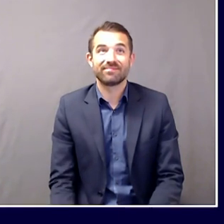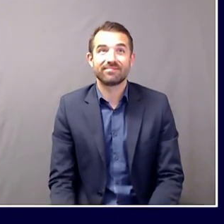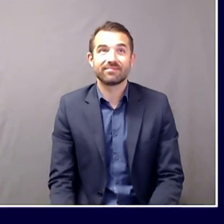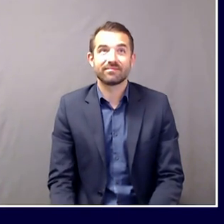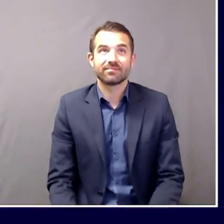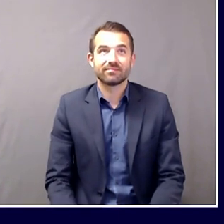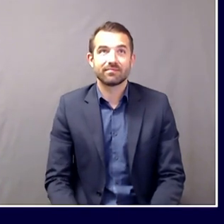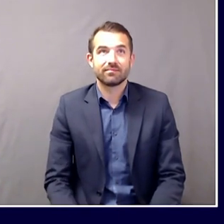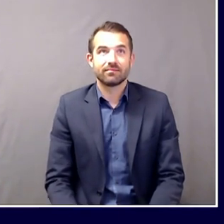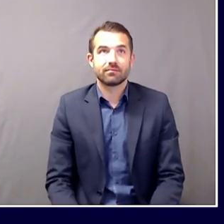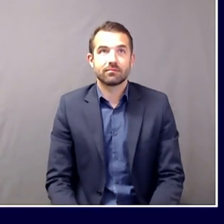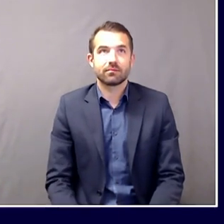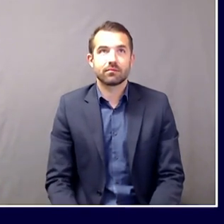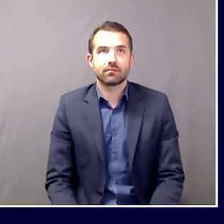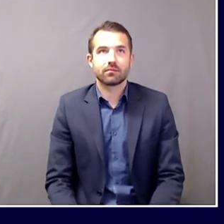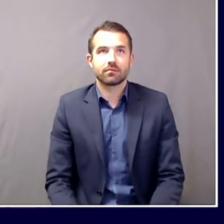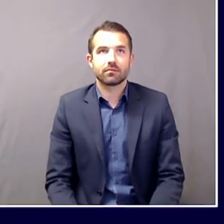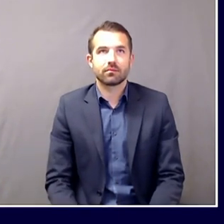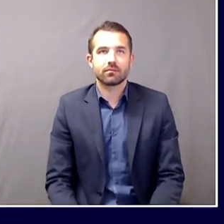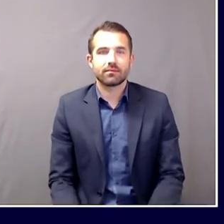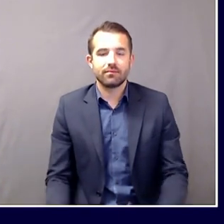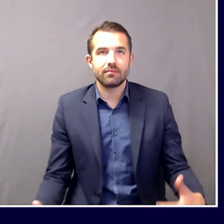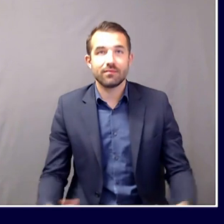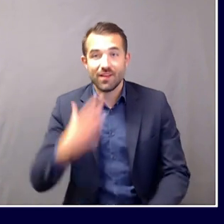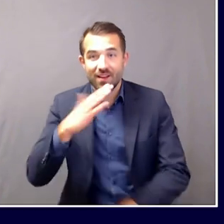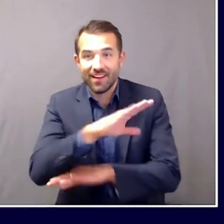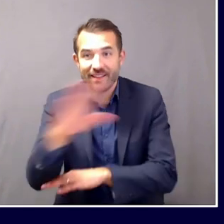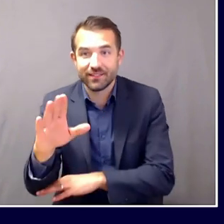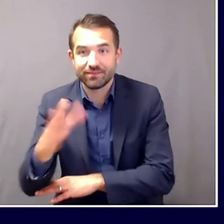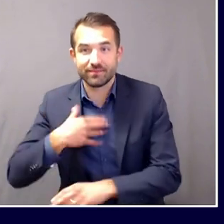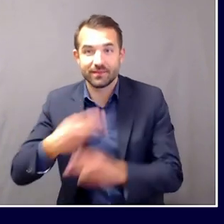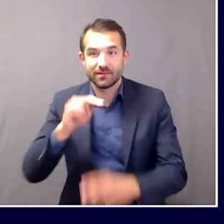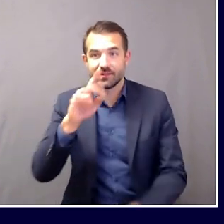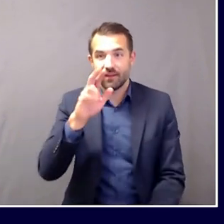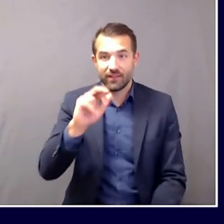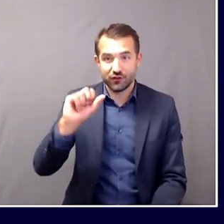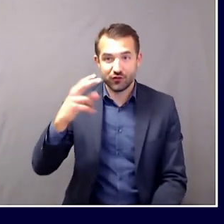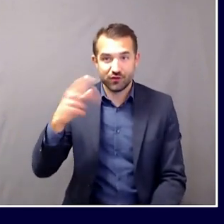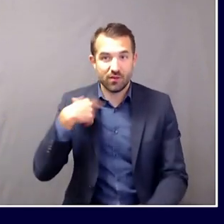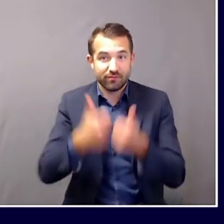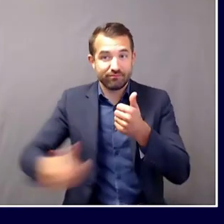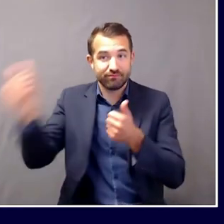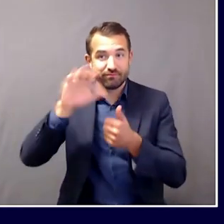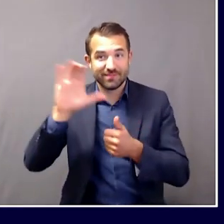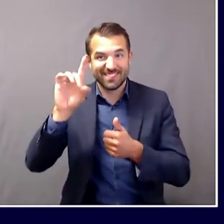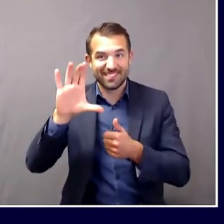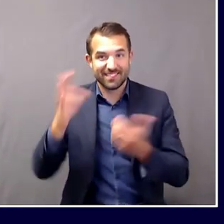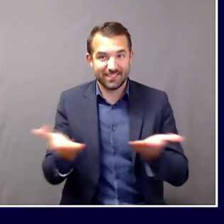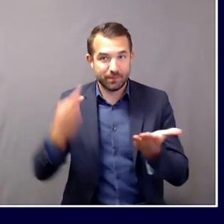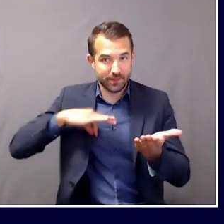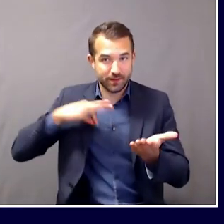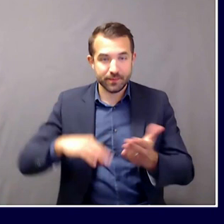Good afternoon, everyone. My name is Nirav Shah, and I'm the director of Maine's Center for Disease Control and Prevention.